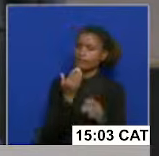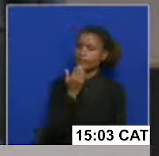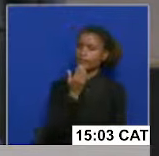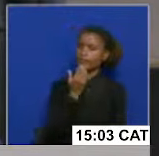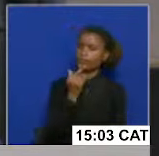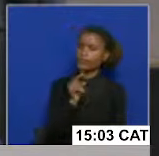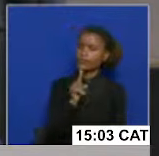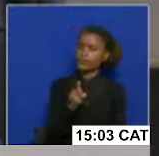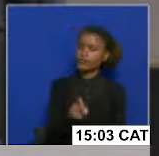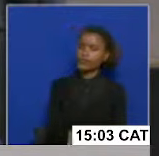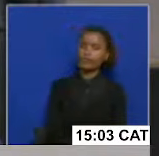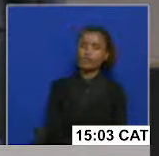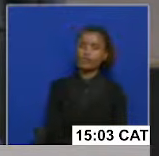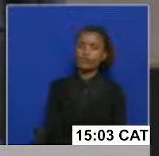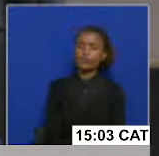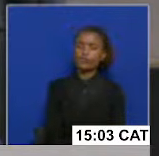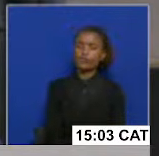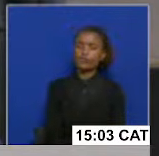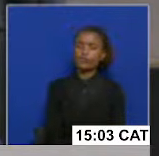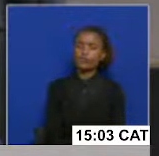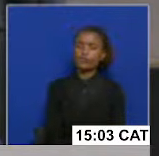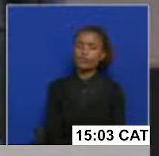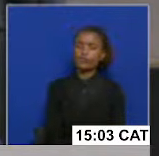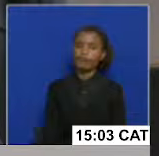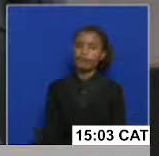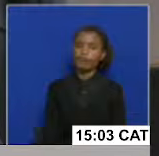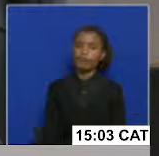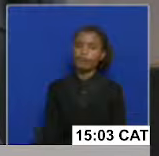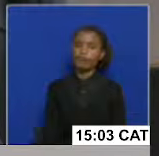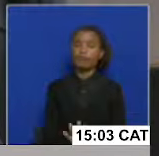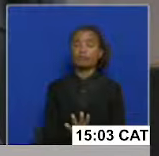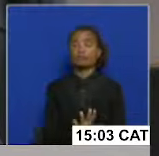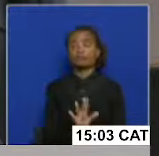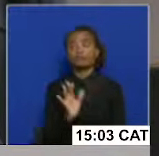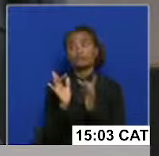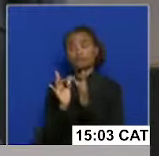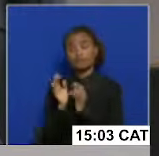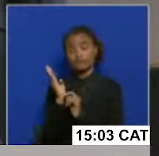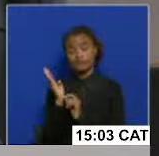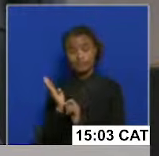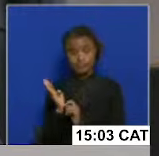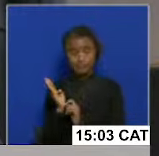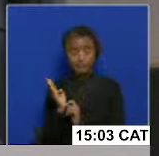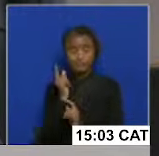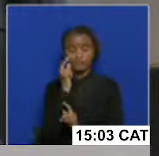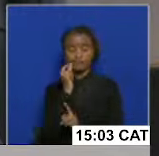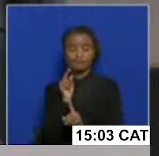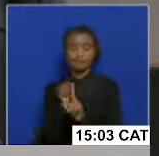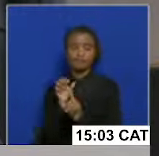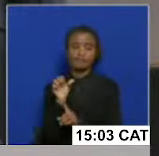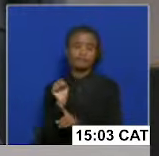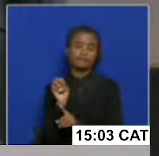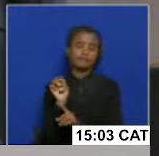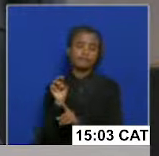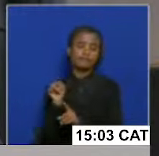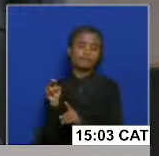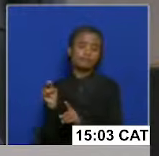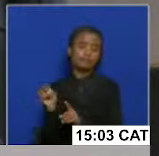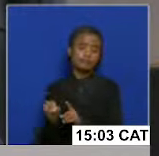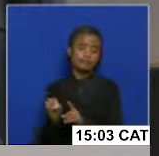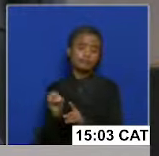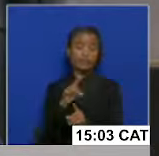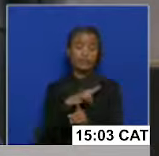The Mr. Simon and check if those stones are there on that flat, and